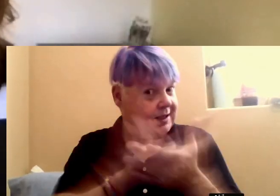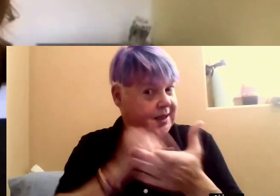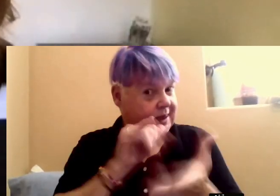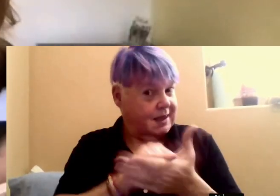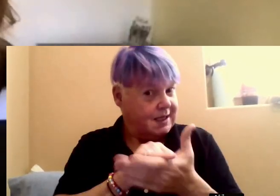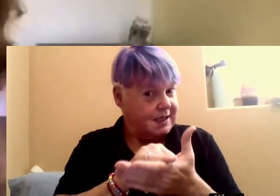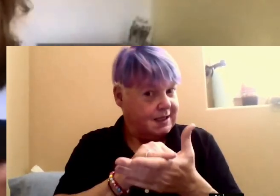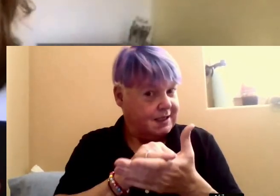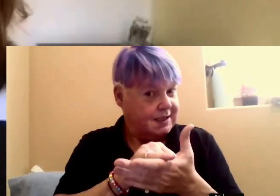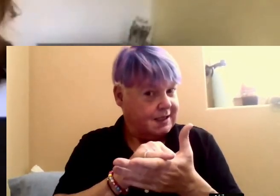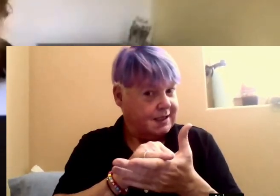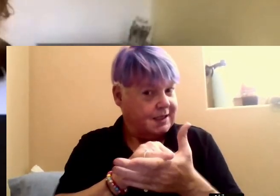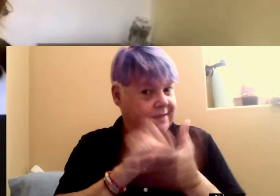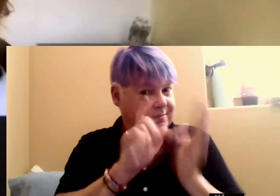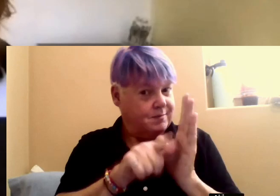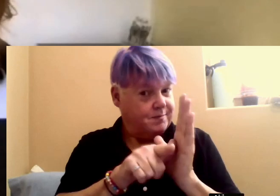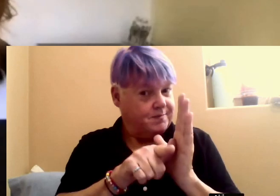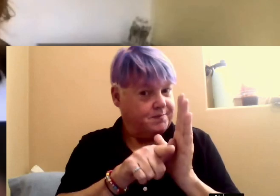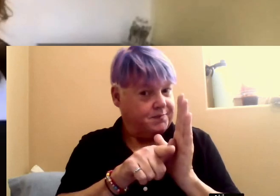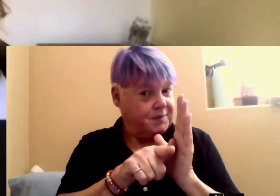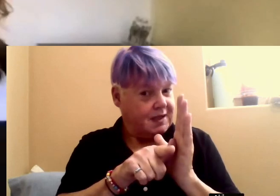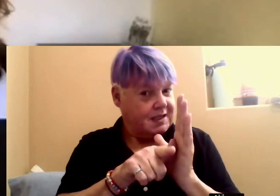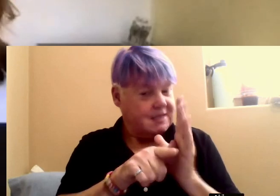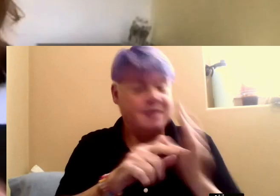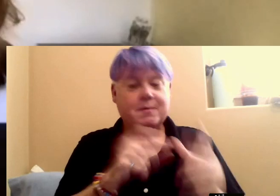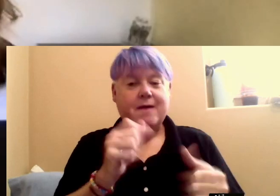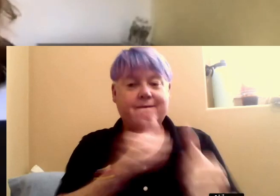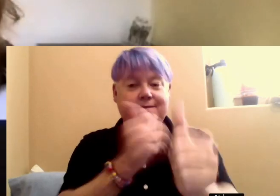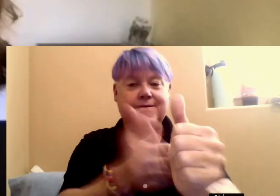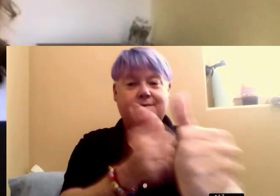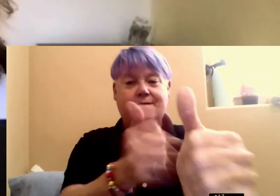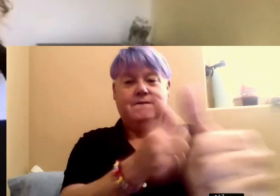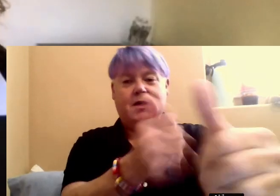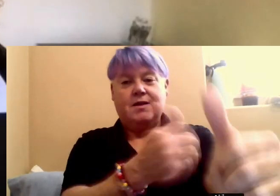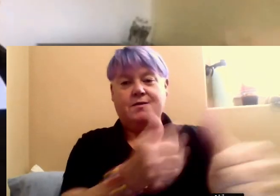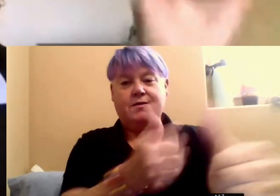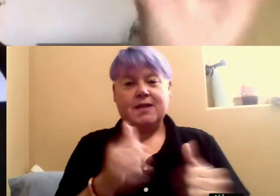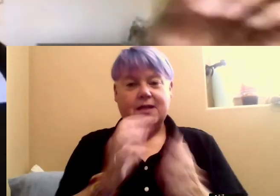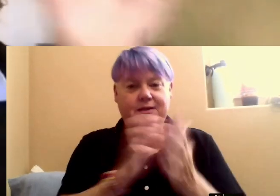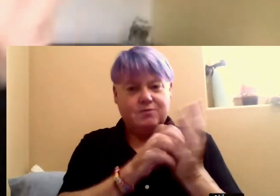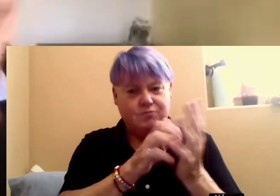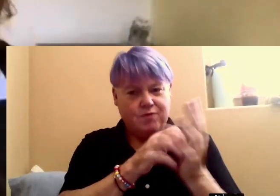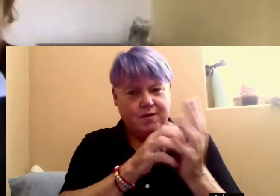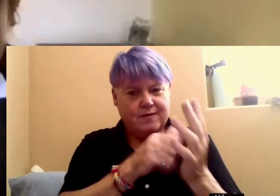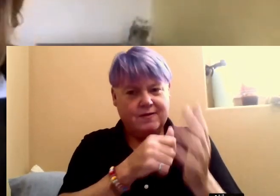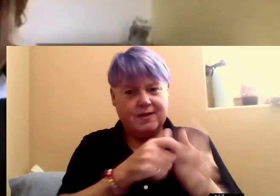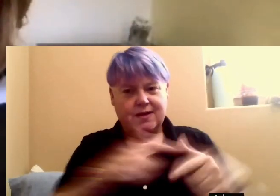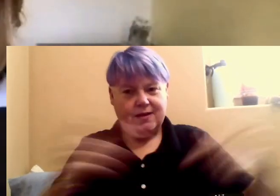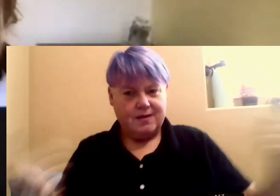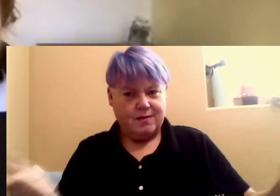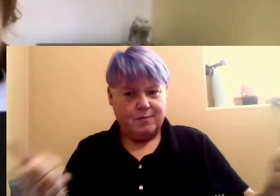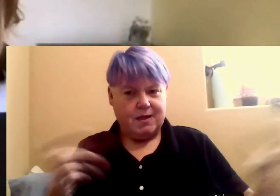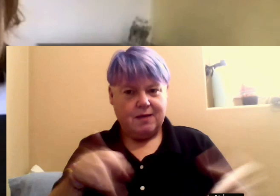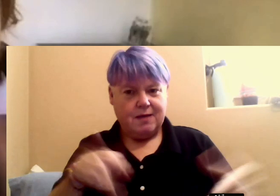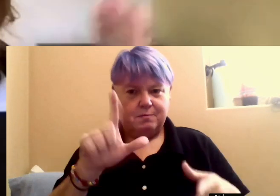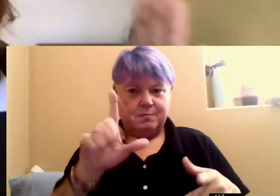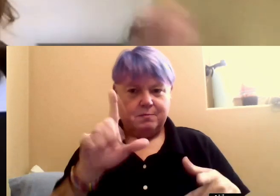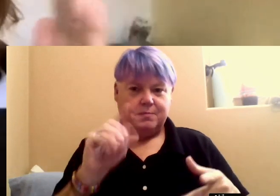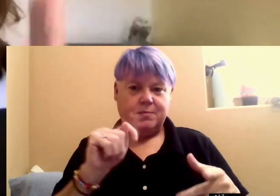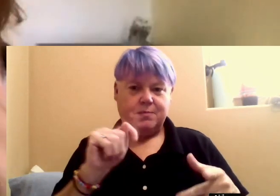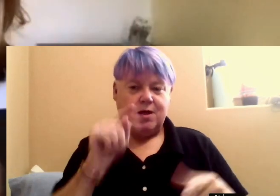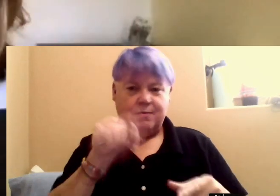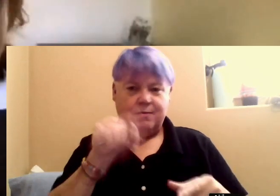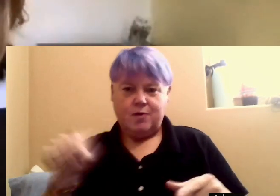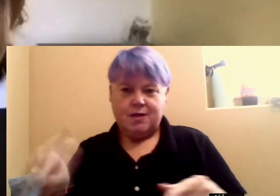of momentum. And so by following that sort of just roughly, just like the big plot points, I always kind